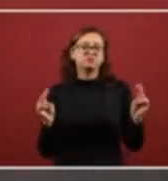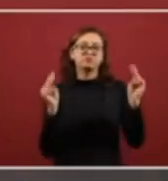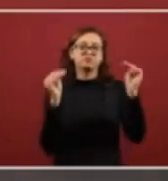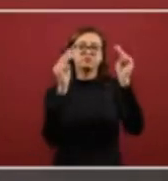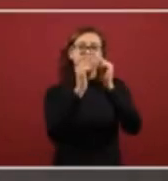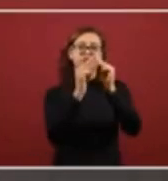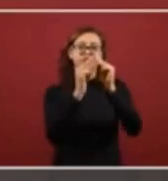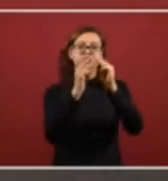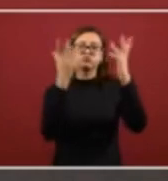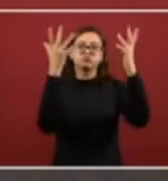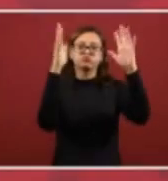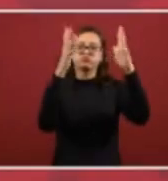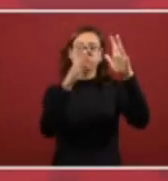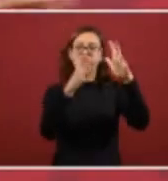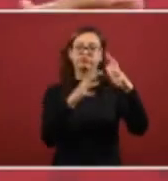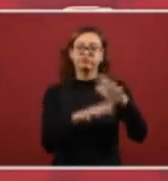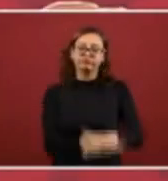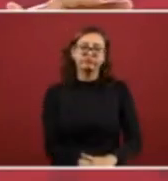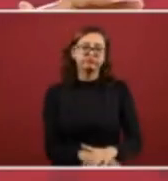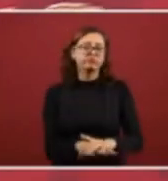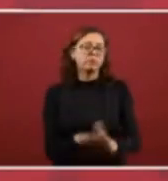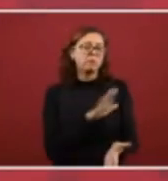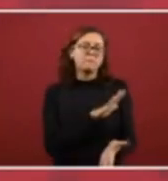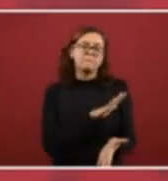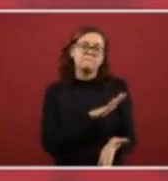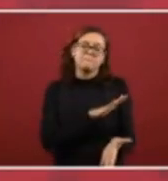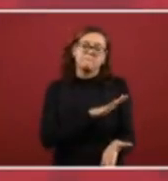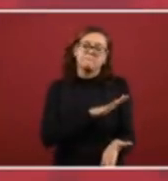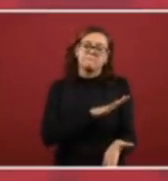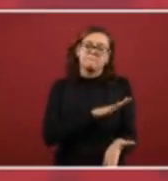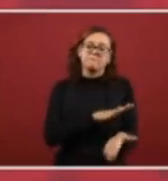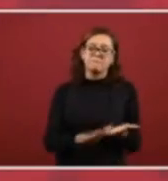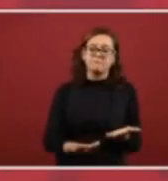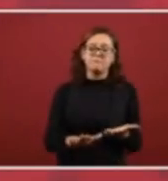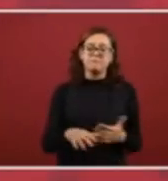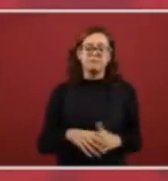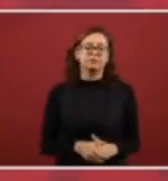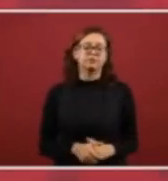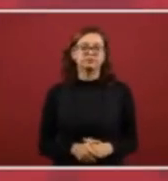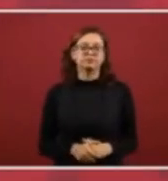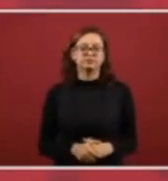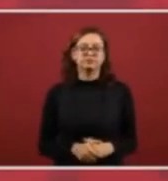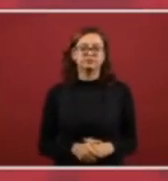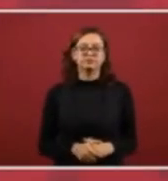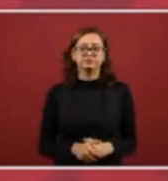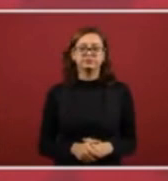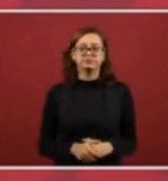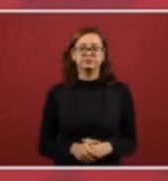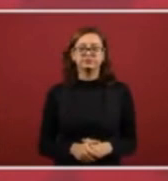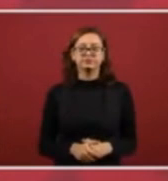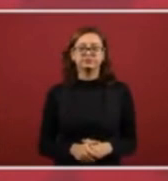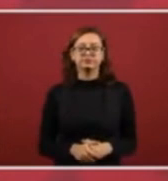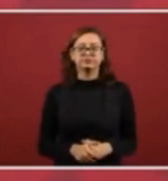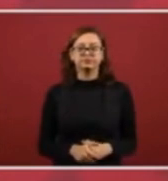And so the hill is there no more. They finished it up. And they finished the population.